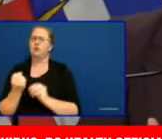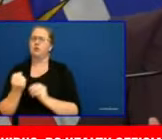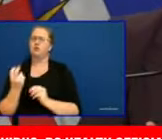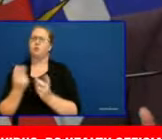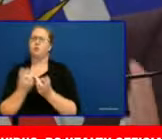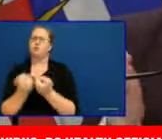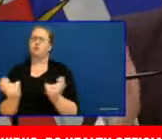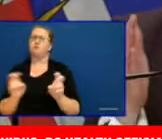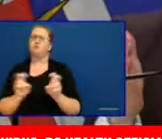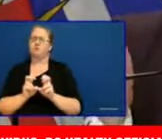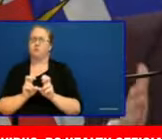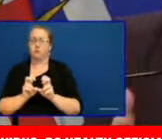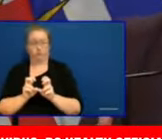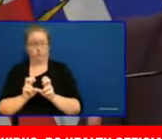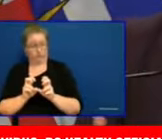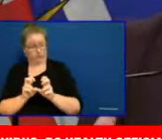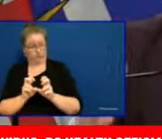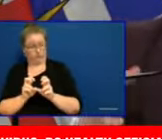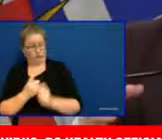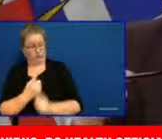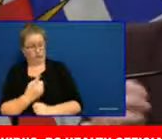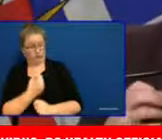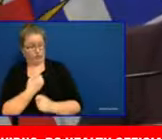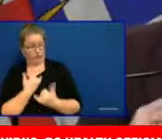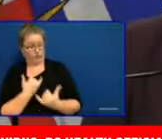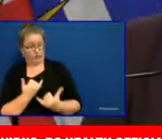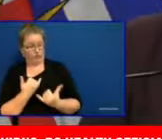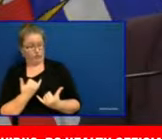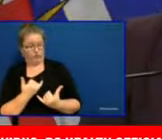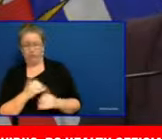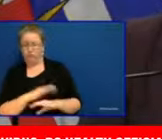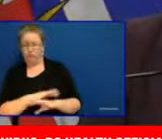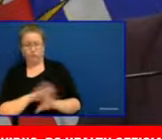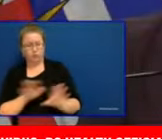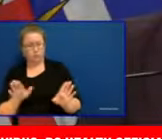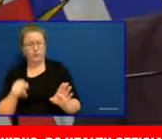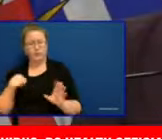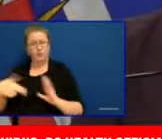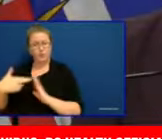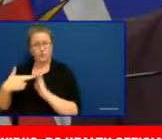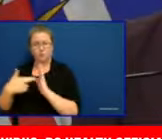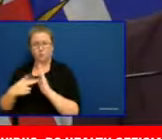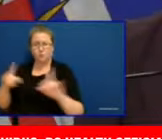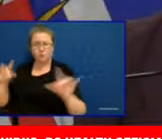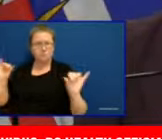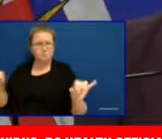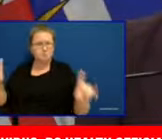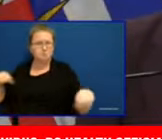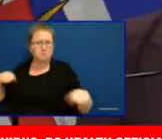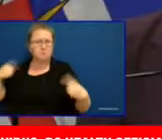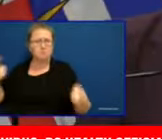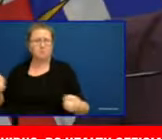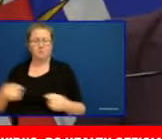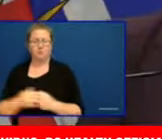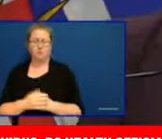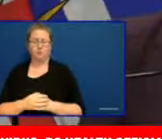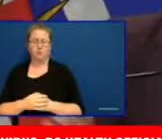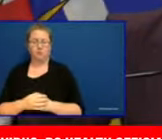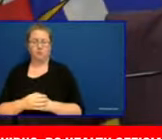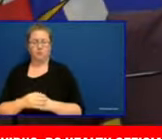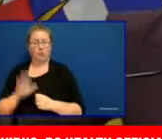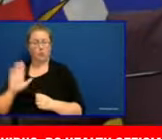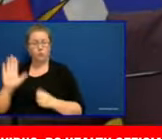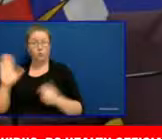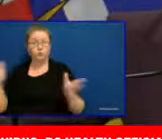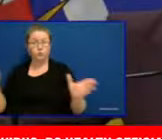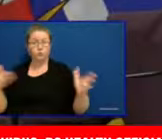I mean, it amazes me that people are asking me that now, because this has been in place for a long time. Sure, if